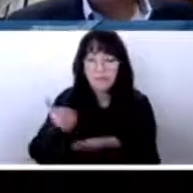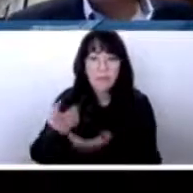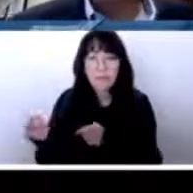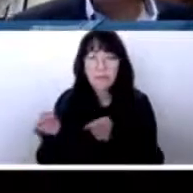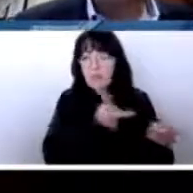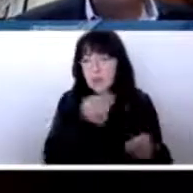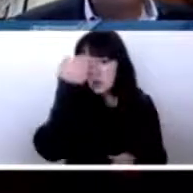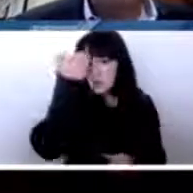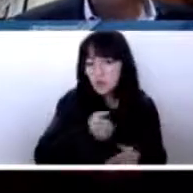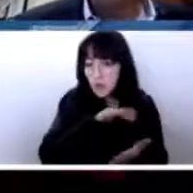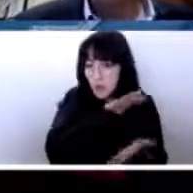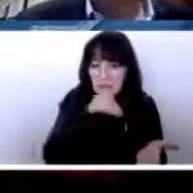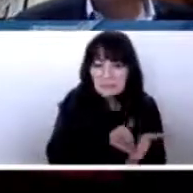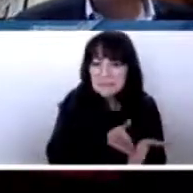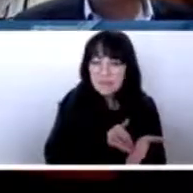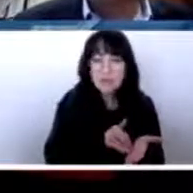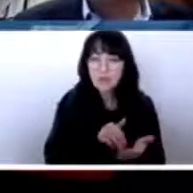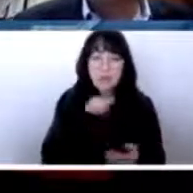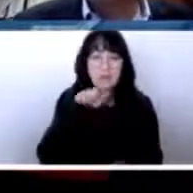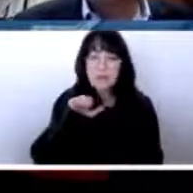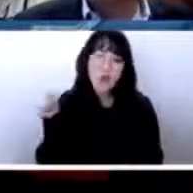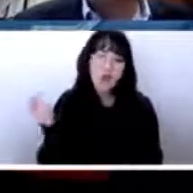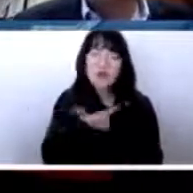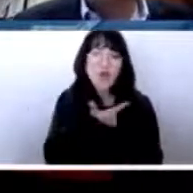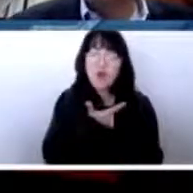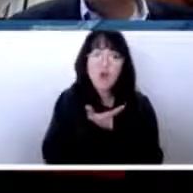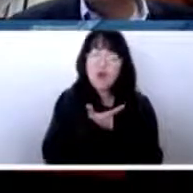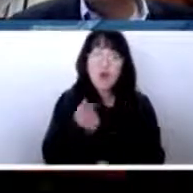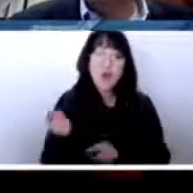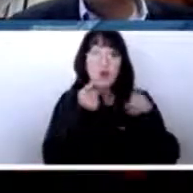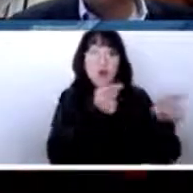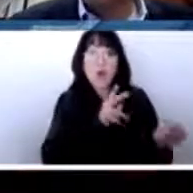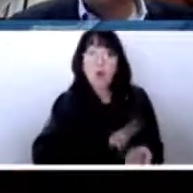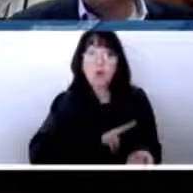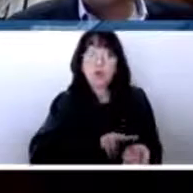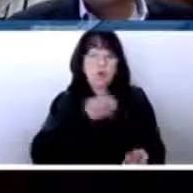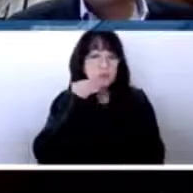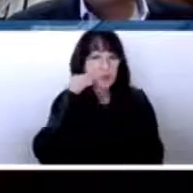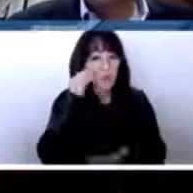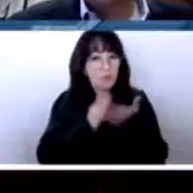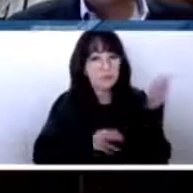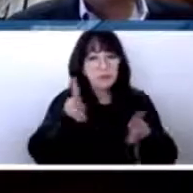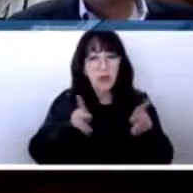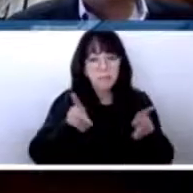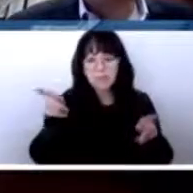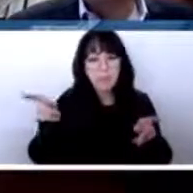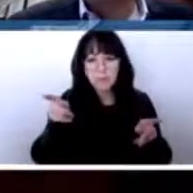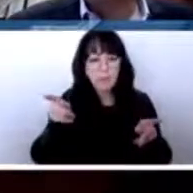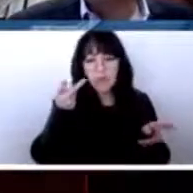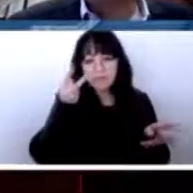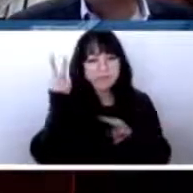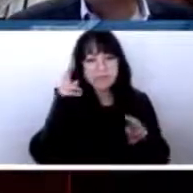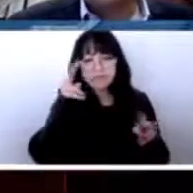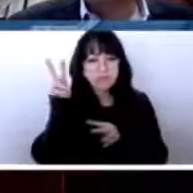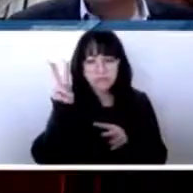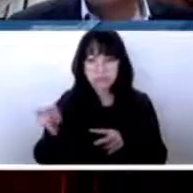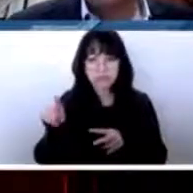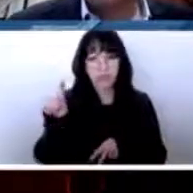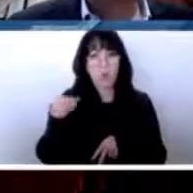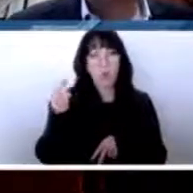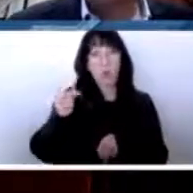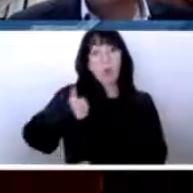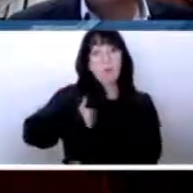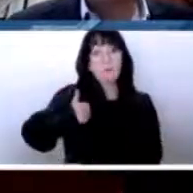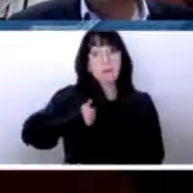or another type of injury. So they're not all nursing homes. We want to make sure we're clear about that. We're sending them to facilities where we could open beds up to increase the capacity